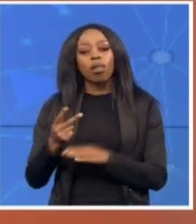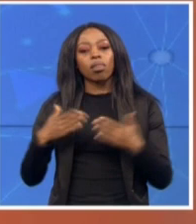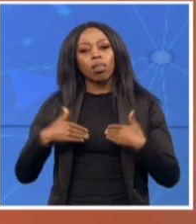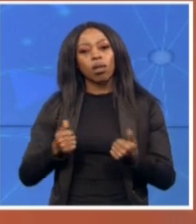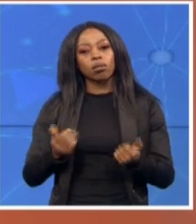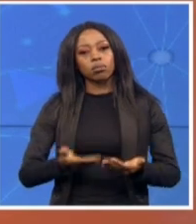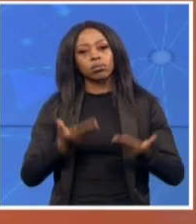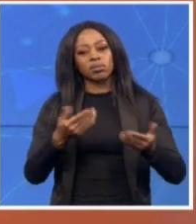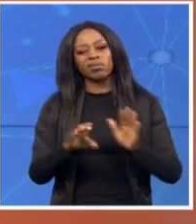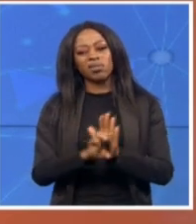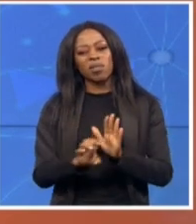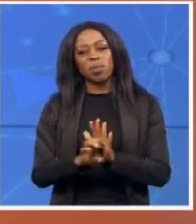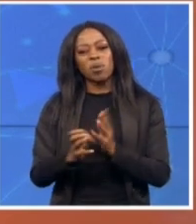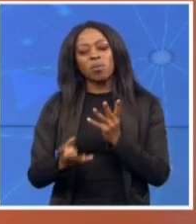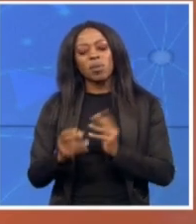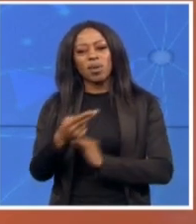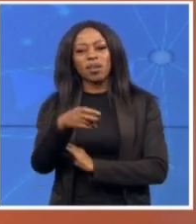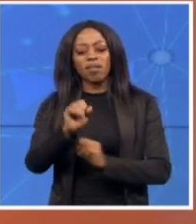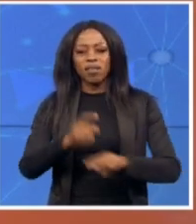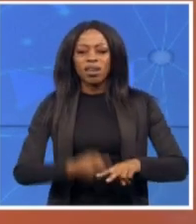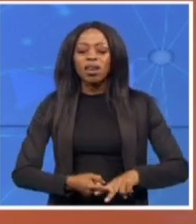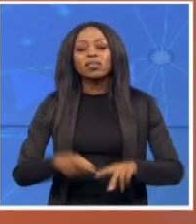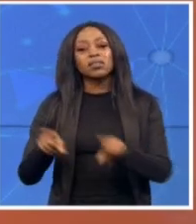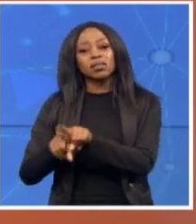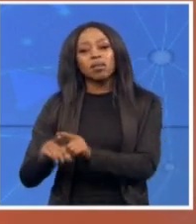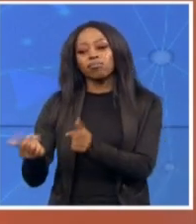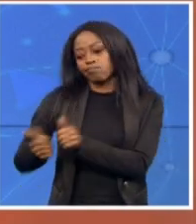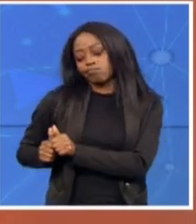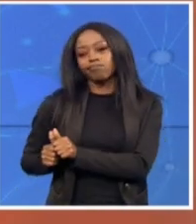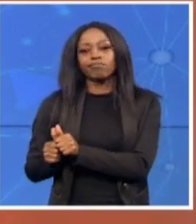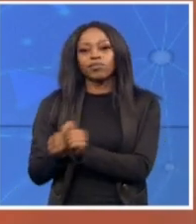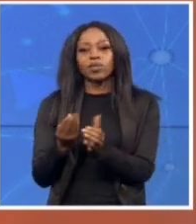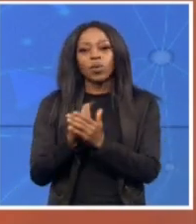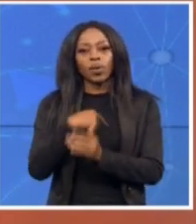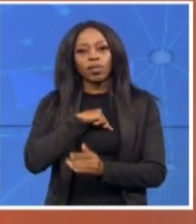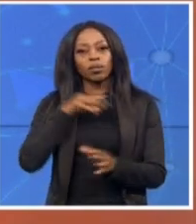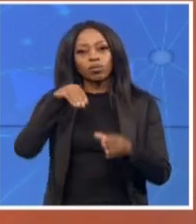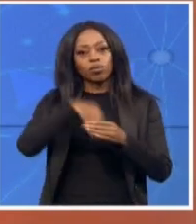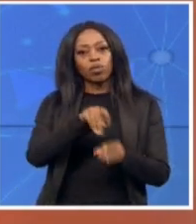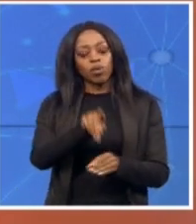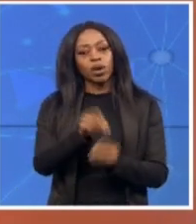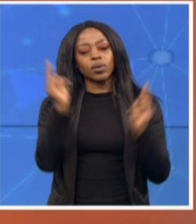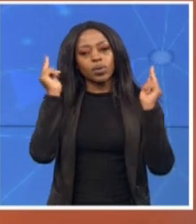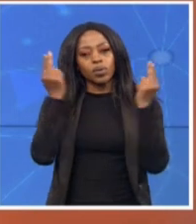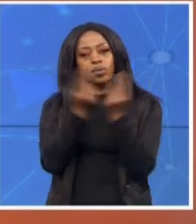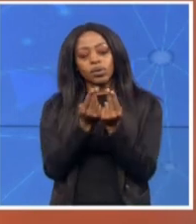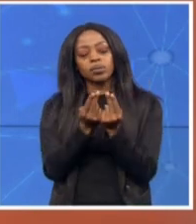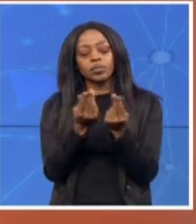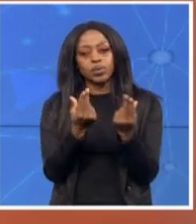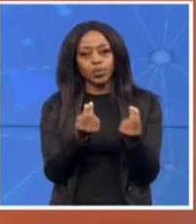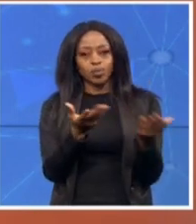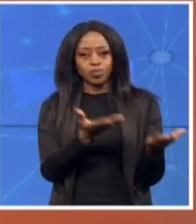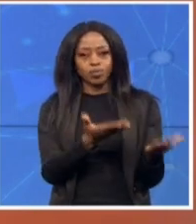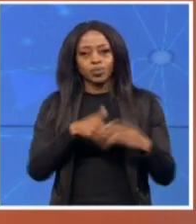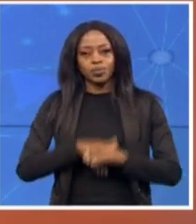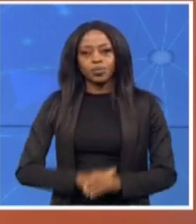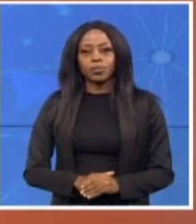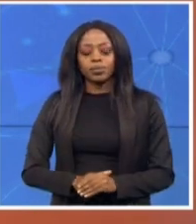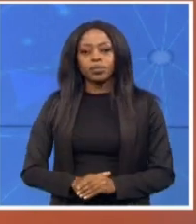HIV/AIDS as part of what the universities normally do. We are not forgetting about